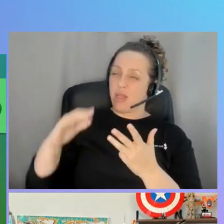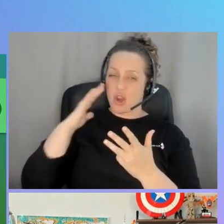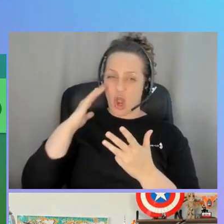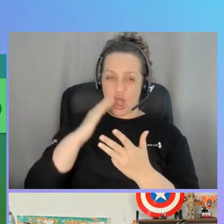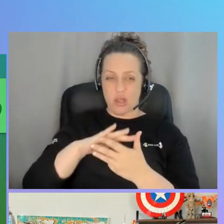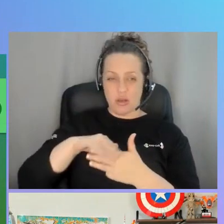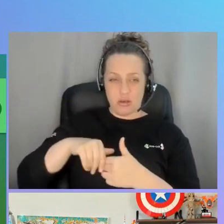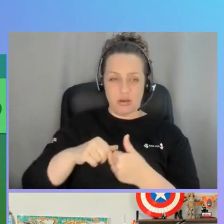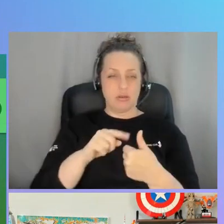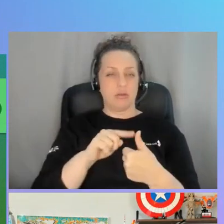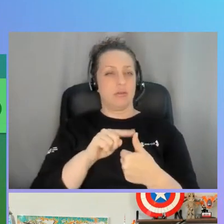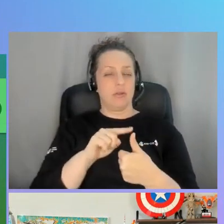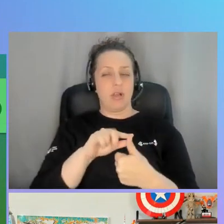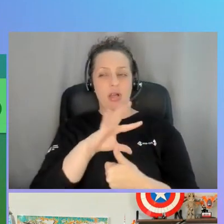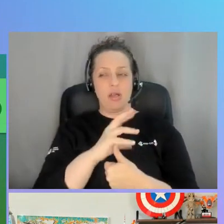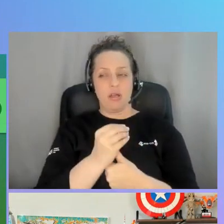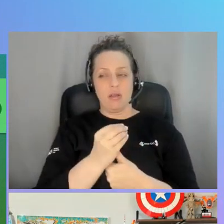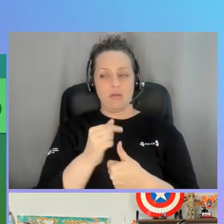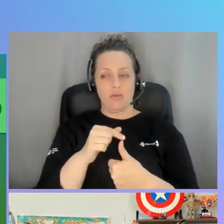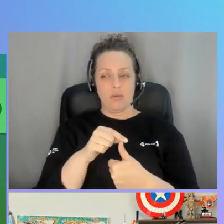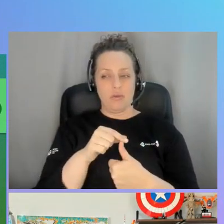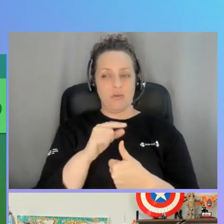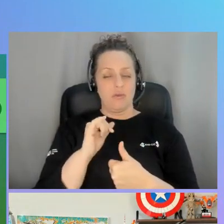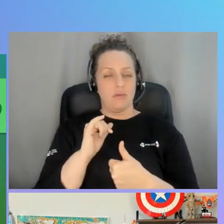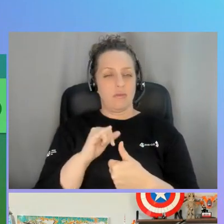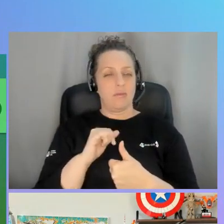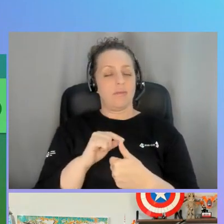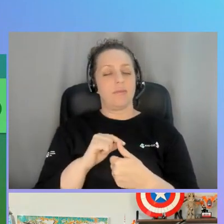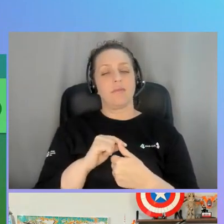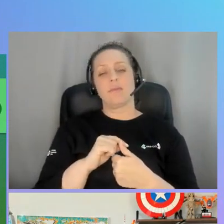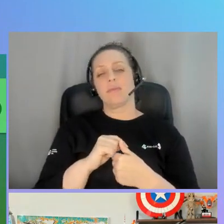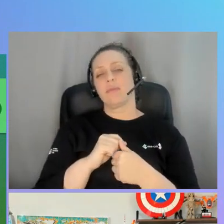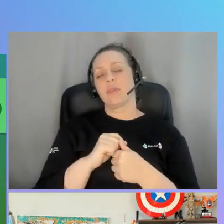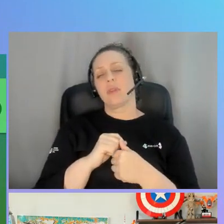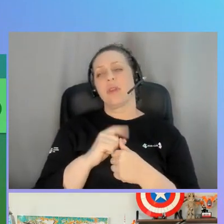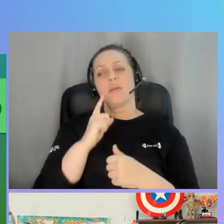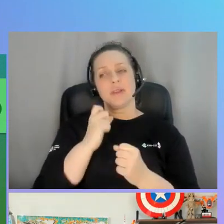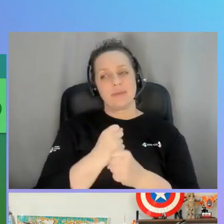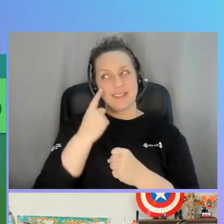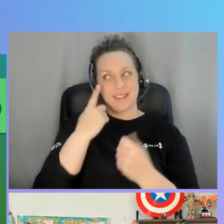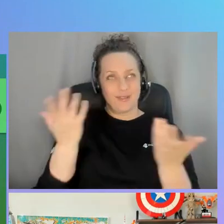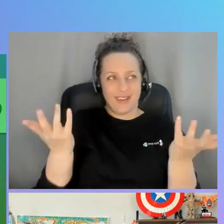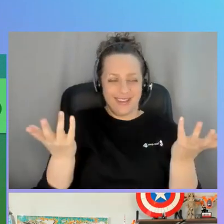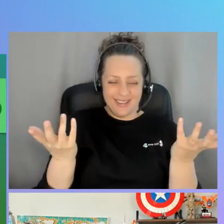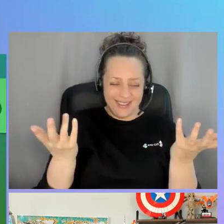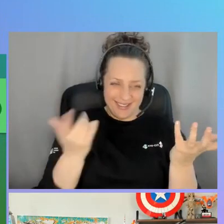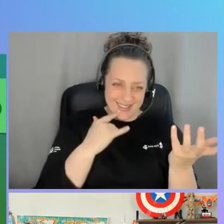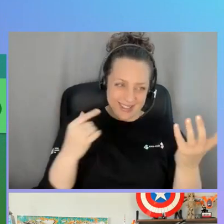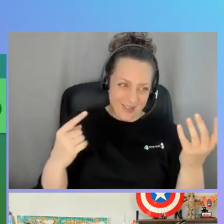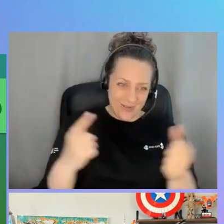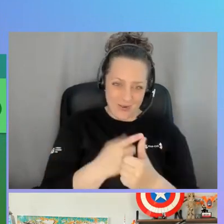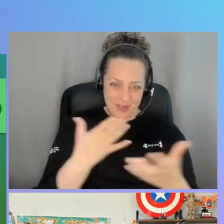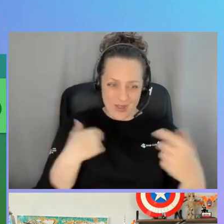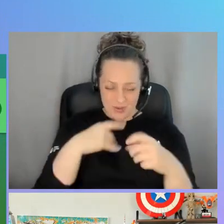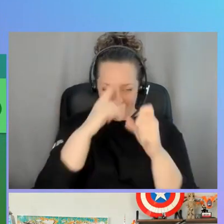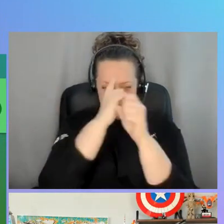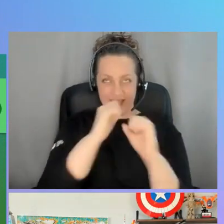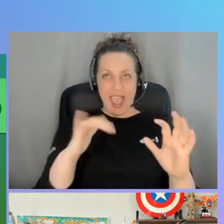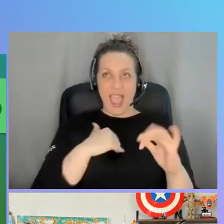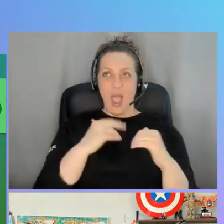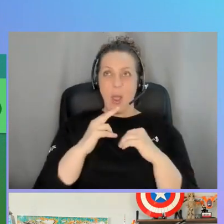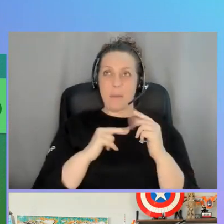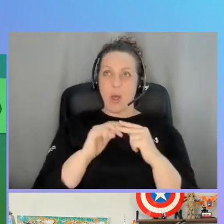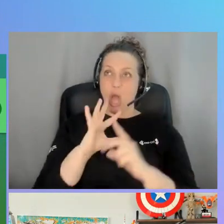But I'm going to start with corporate culture here, and because it makes sense, right? It's kind of the first thing we think of, is how do I build